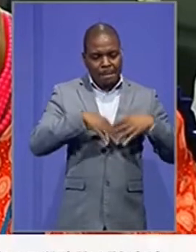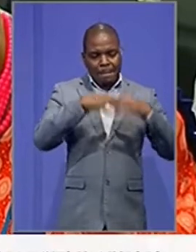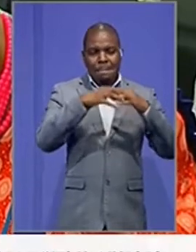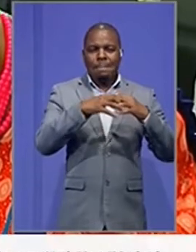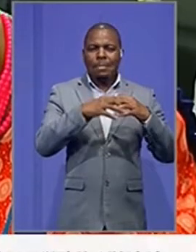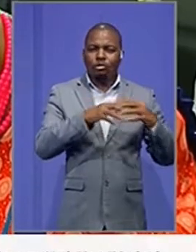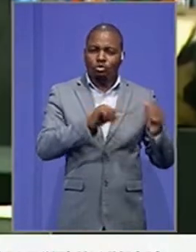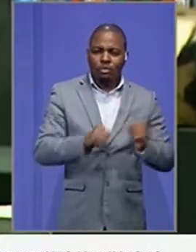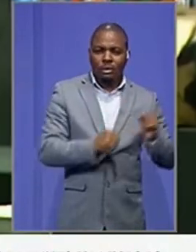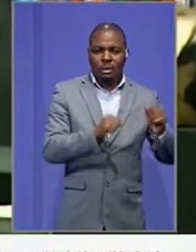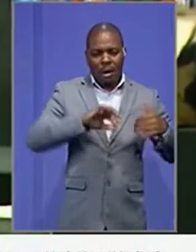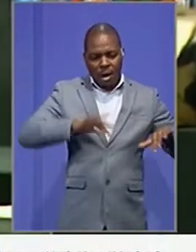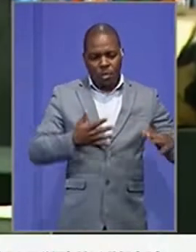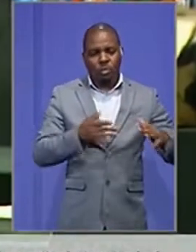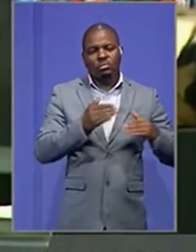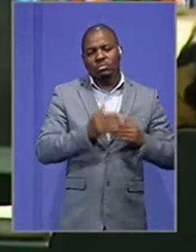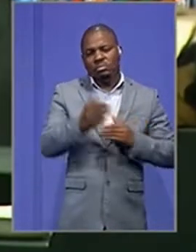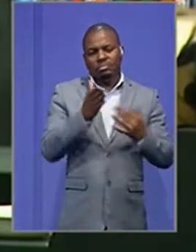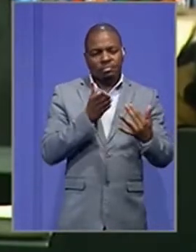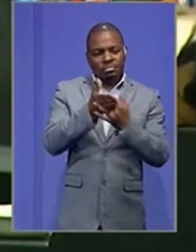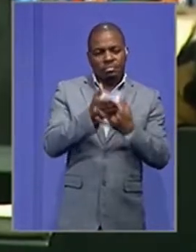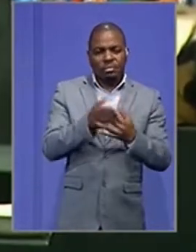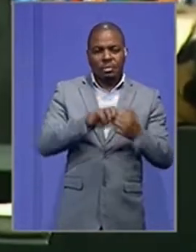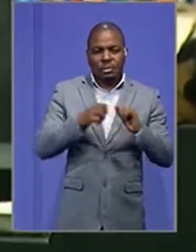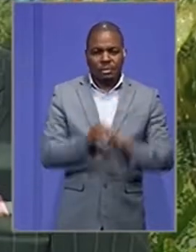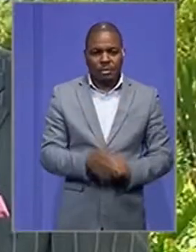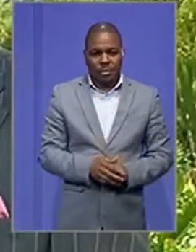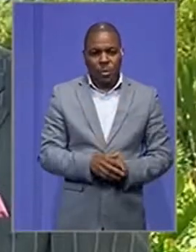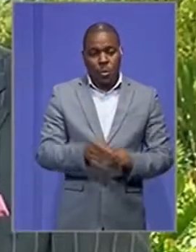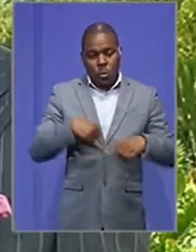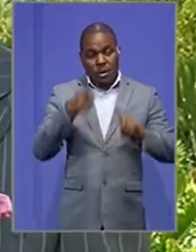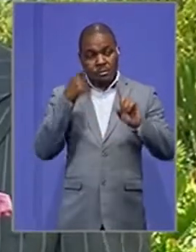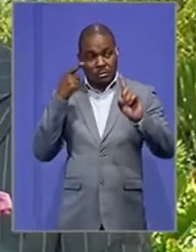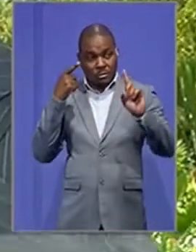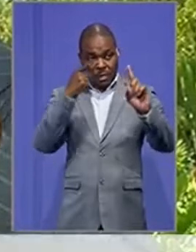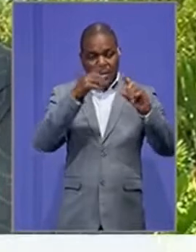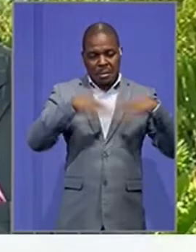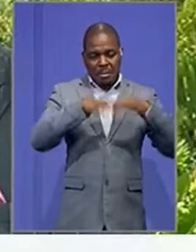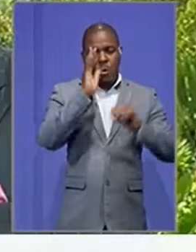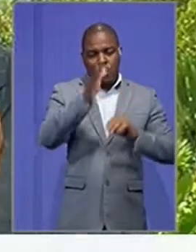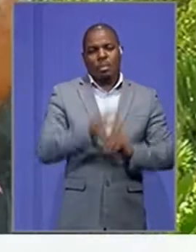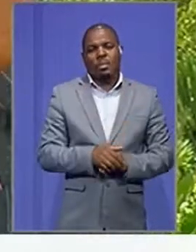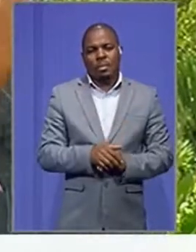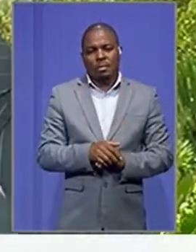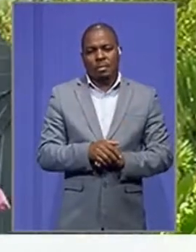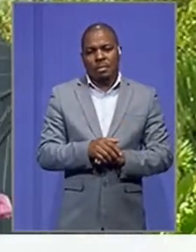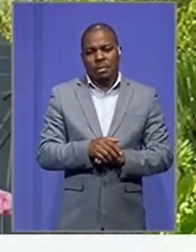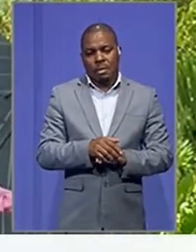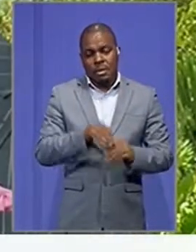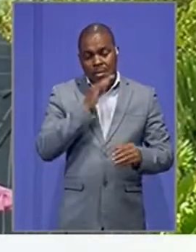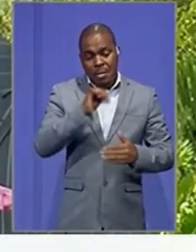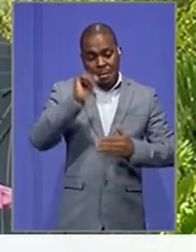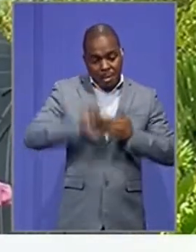ka bogare. We are going to set targets which are quantifiable so that in every